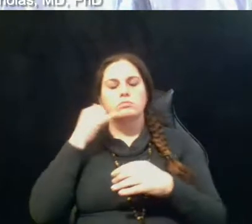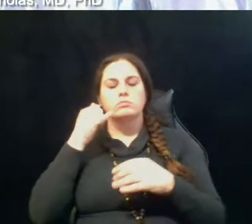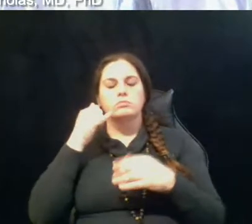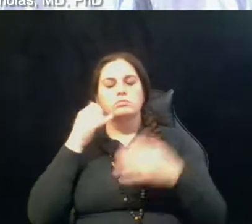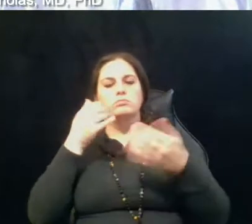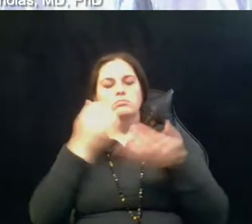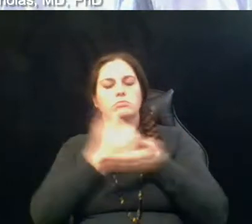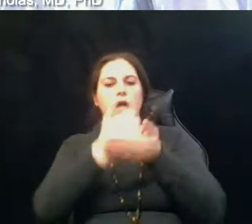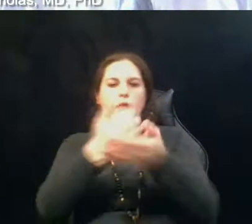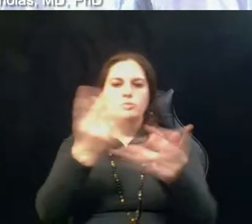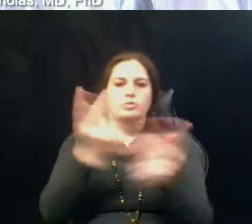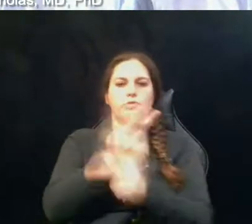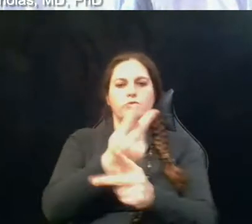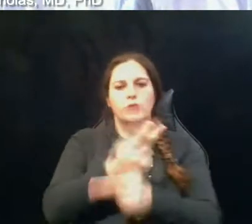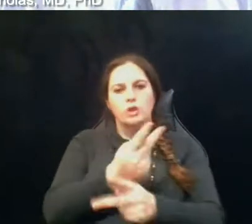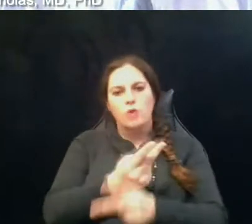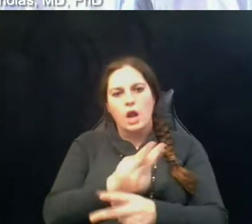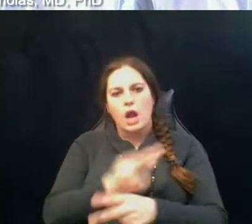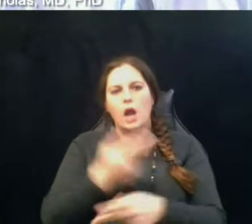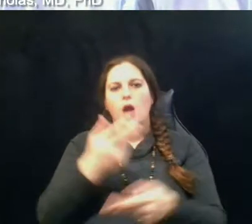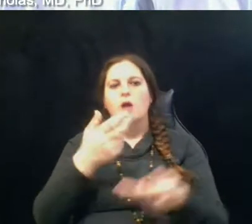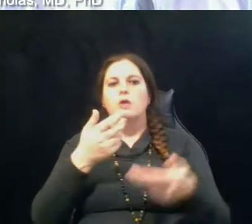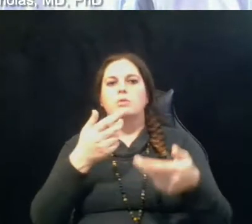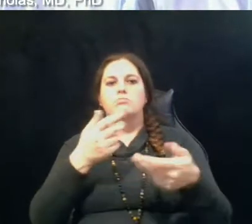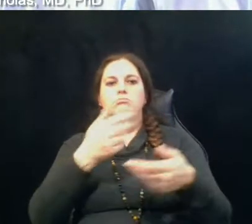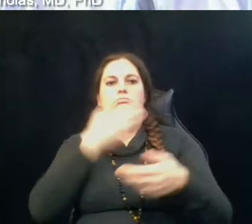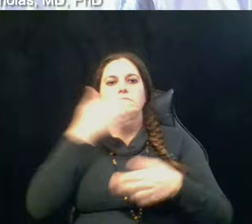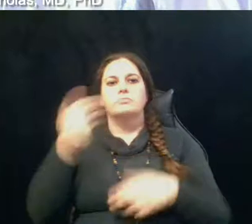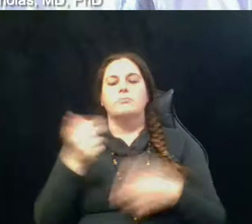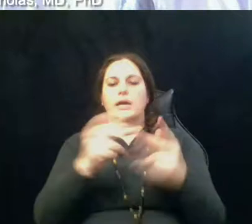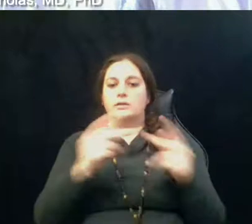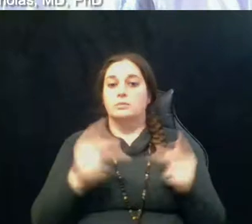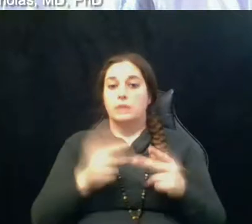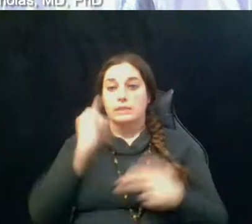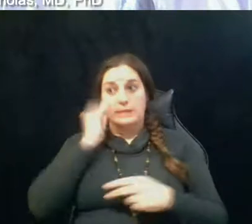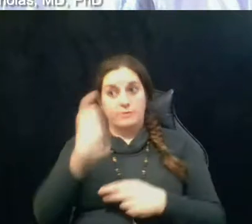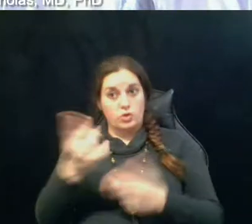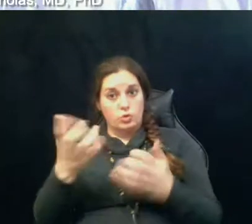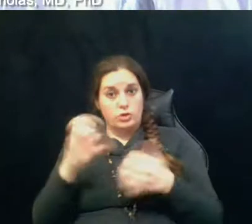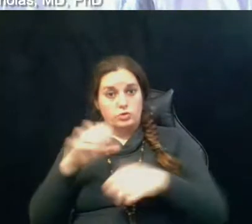appointment. And then if you would like to set up an Ochsner account, you can go to